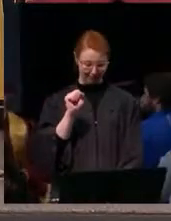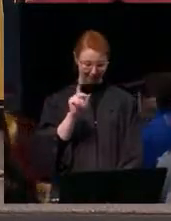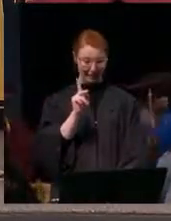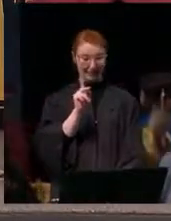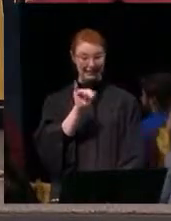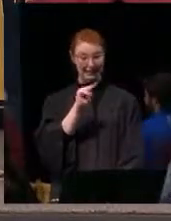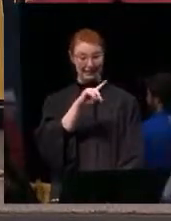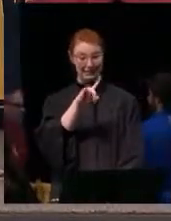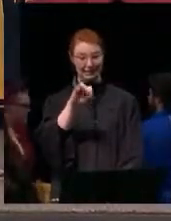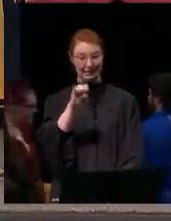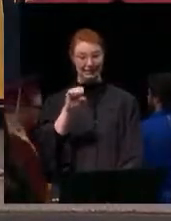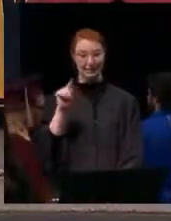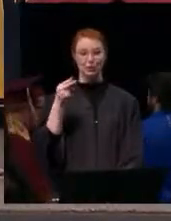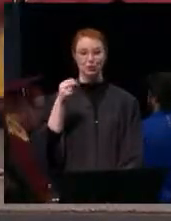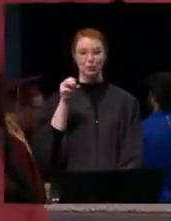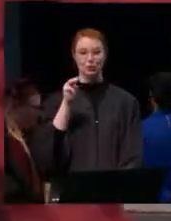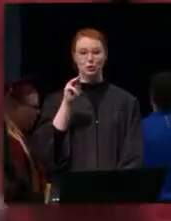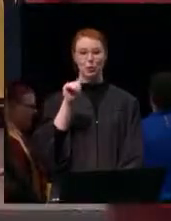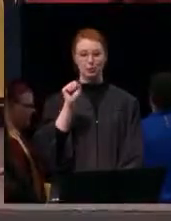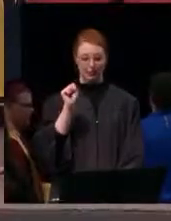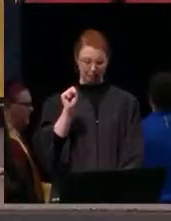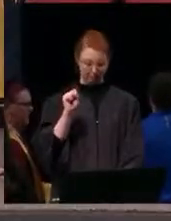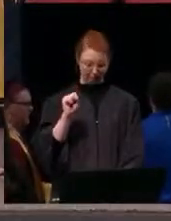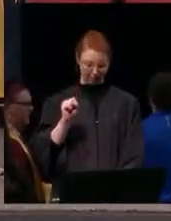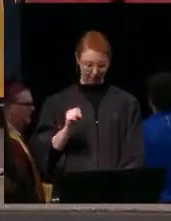Kinsey Thomas.